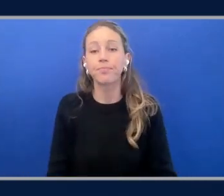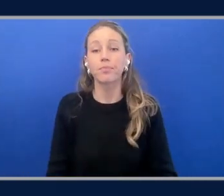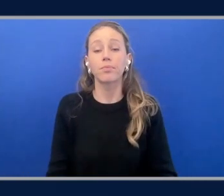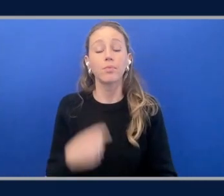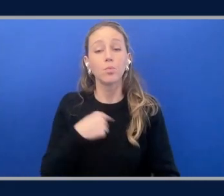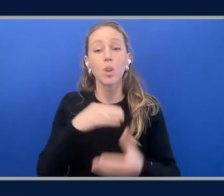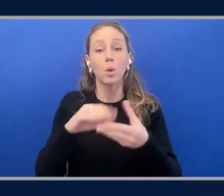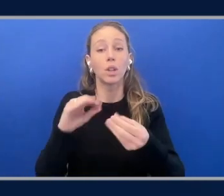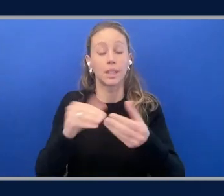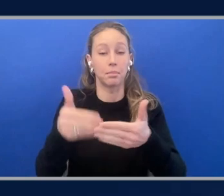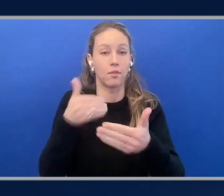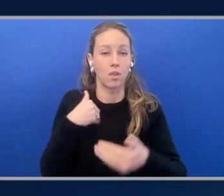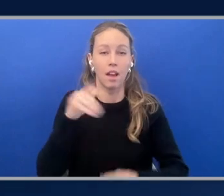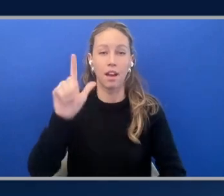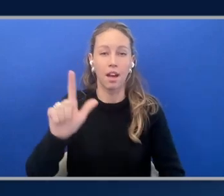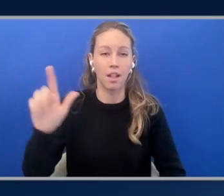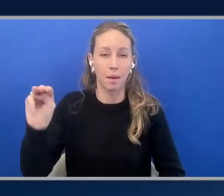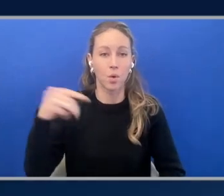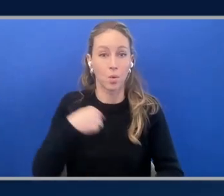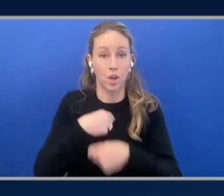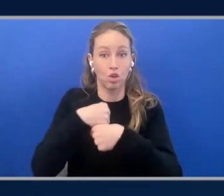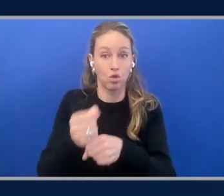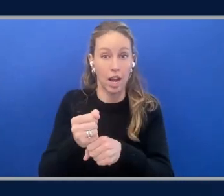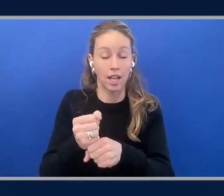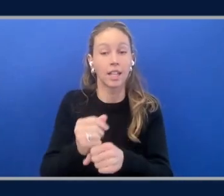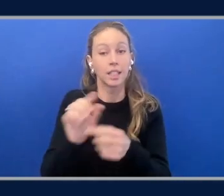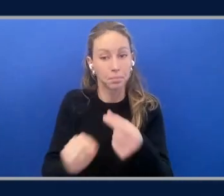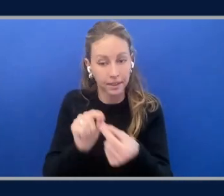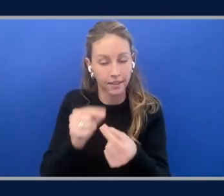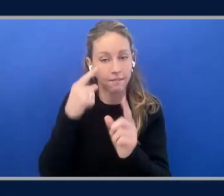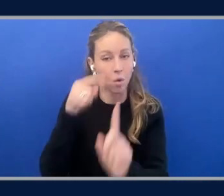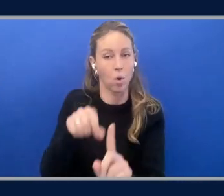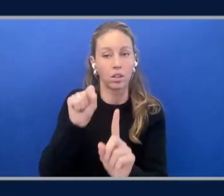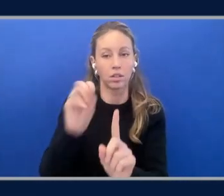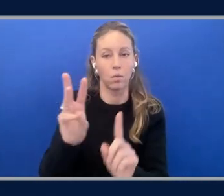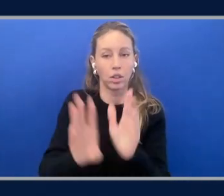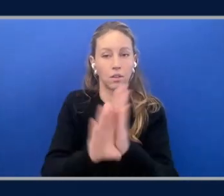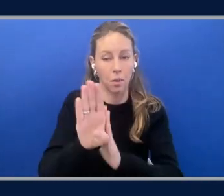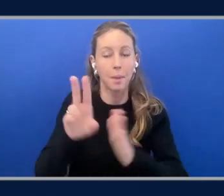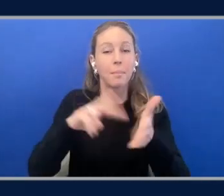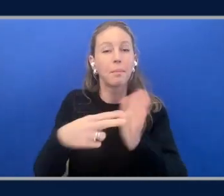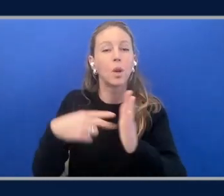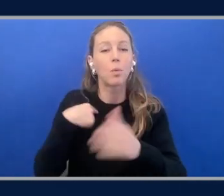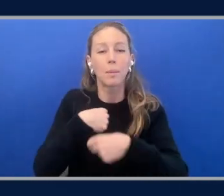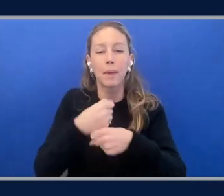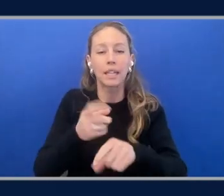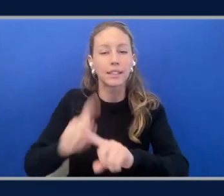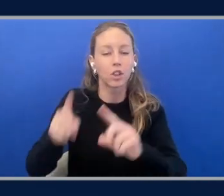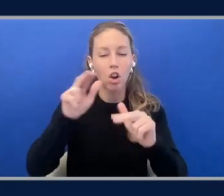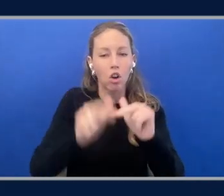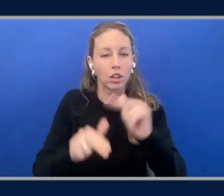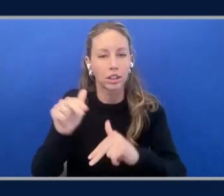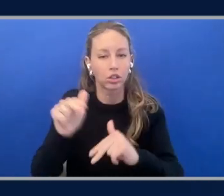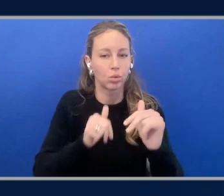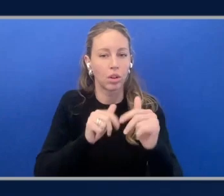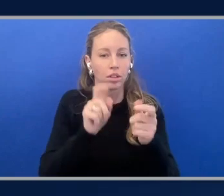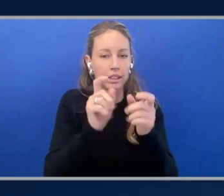language model, the LLMs that we create are specific to software development. That means we can make very different architectural decisions than any other models.